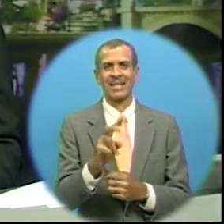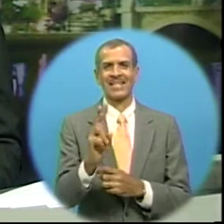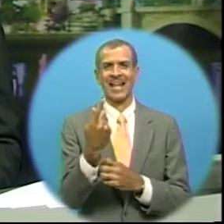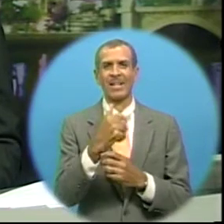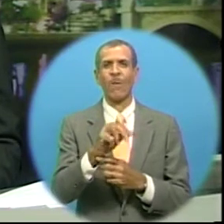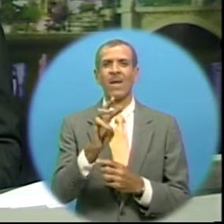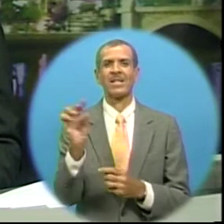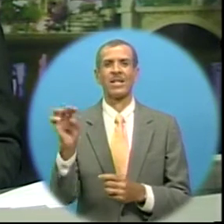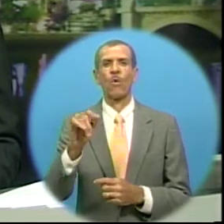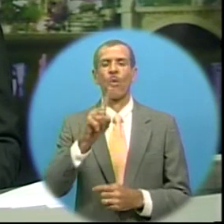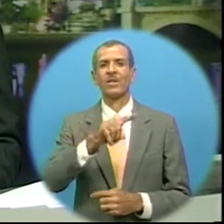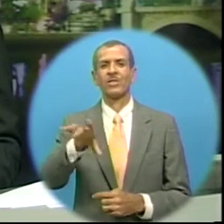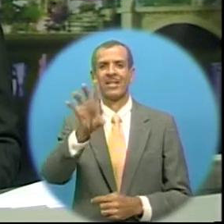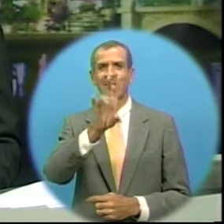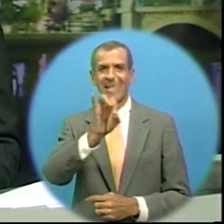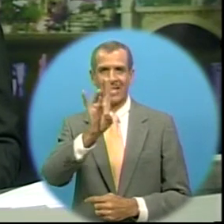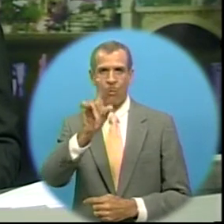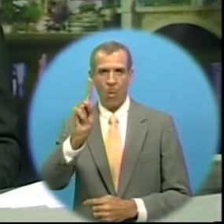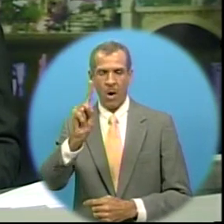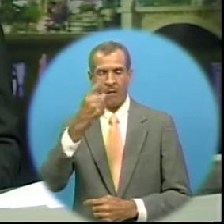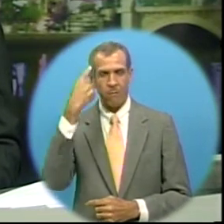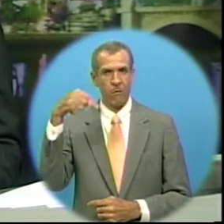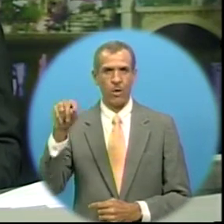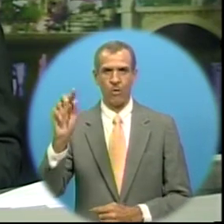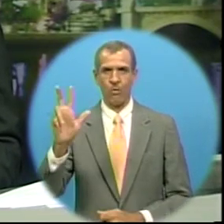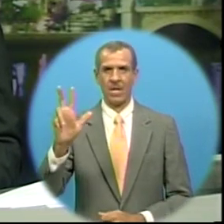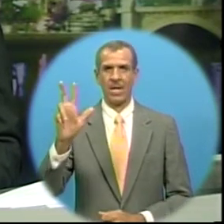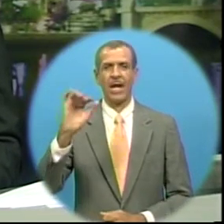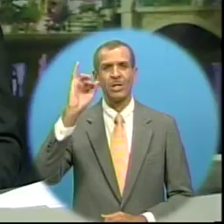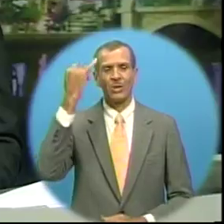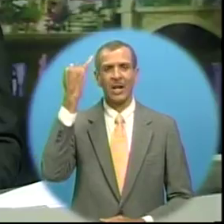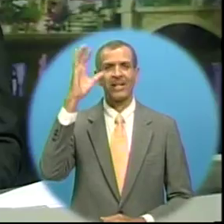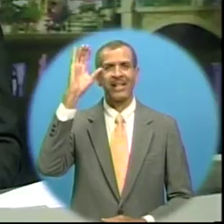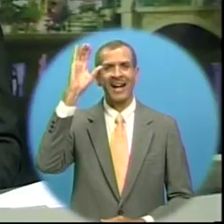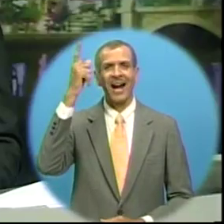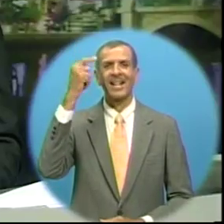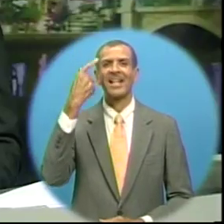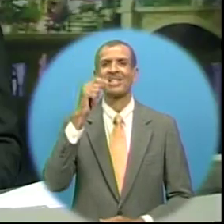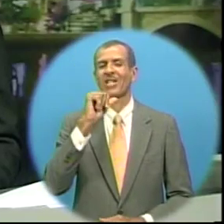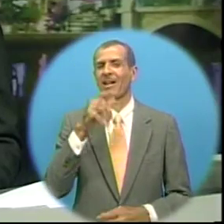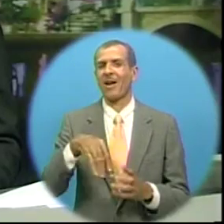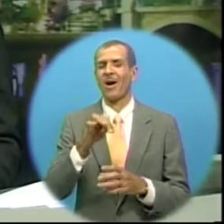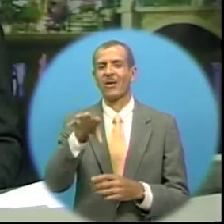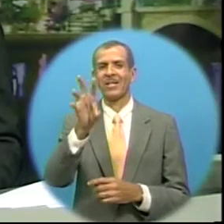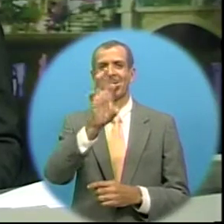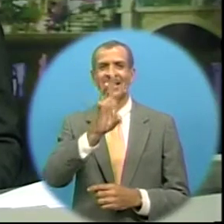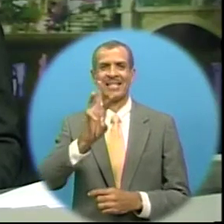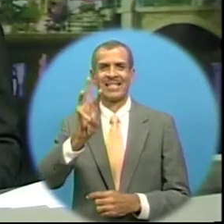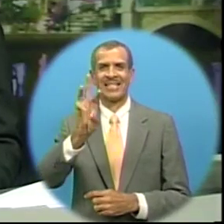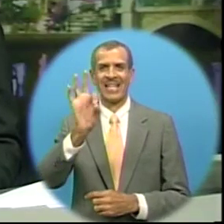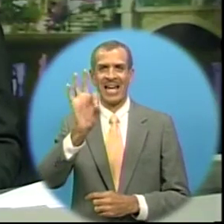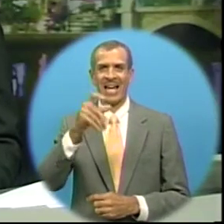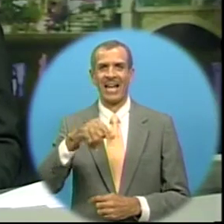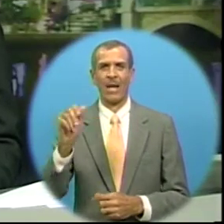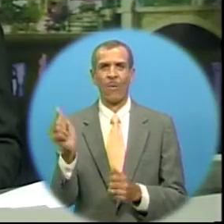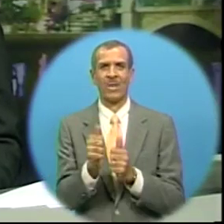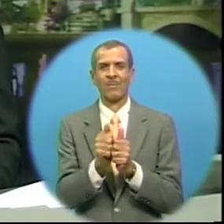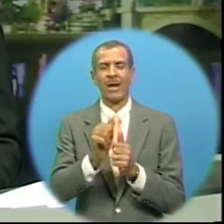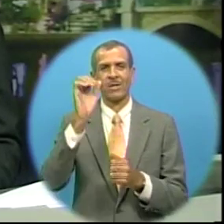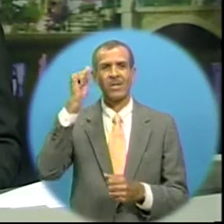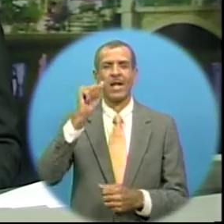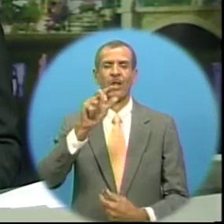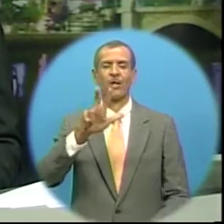Windies A are 181 for 3. Jonathan Carter is unbeaten on 69, and with him is Andre Fletcher